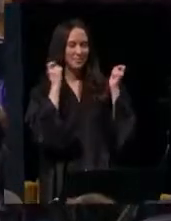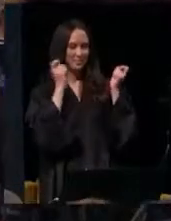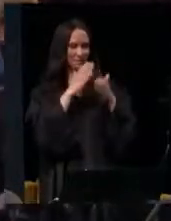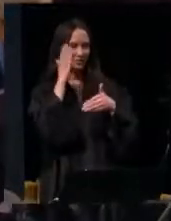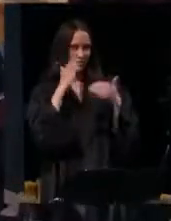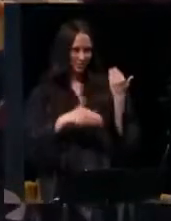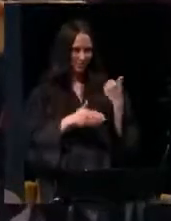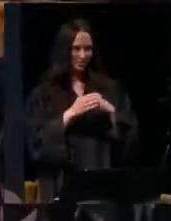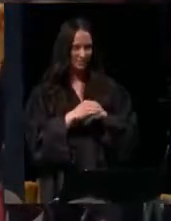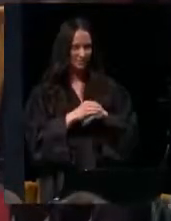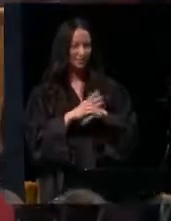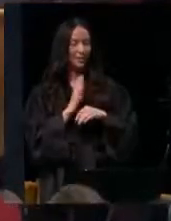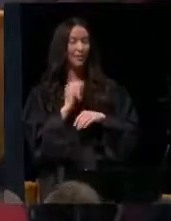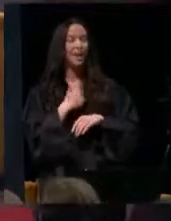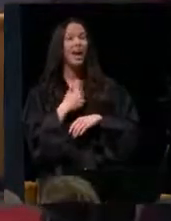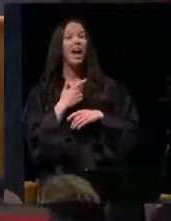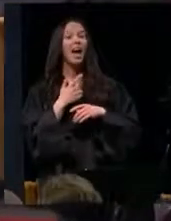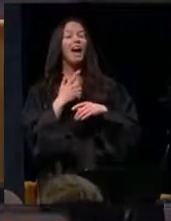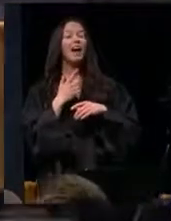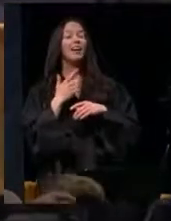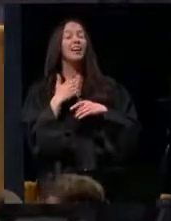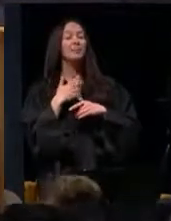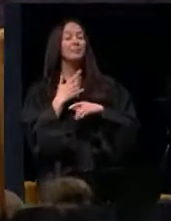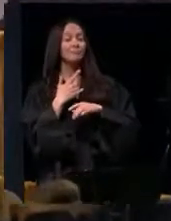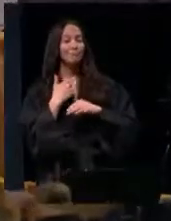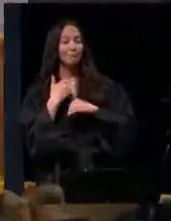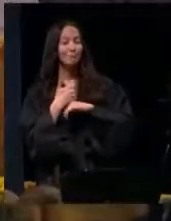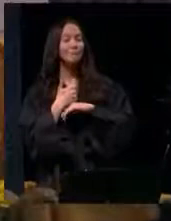On the behalf of the entire graduating class,